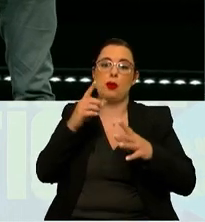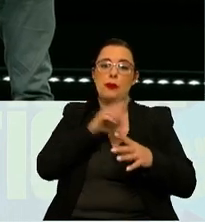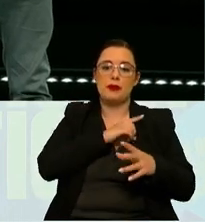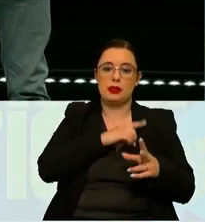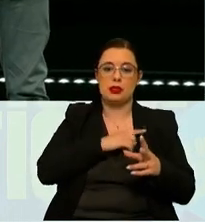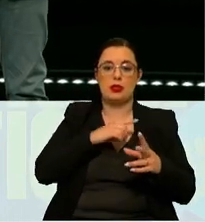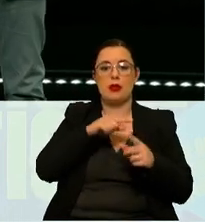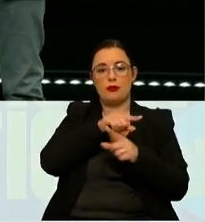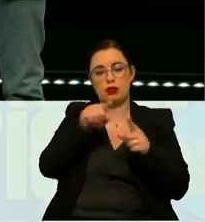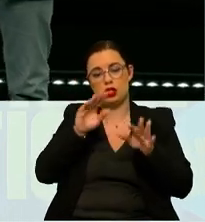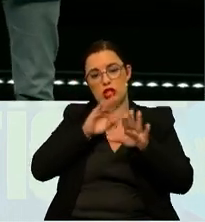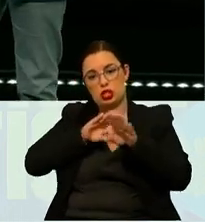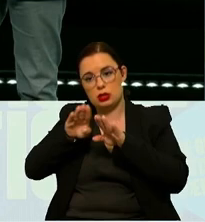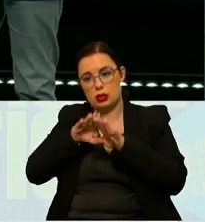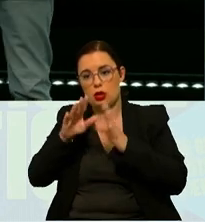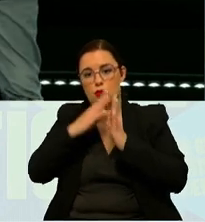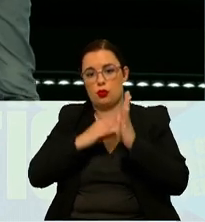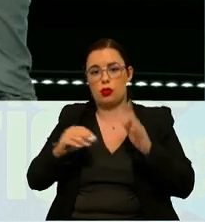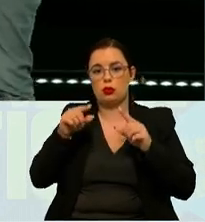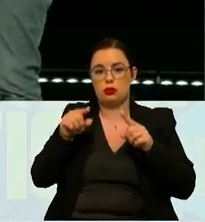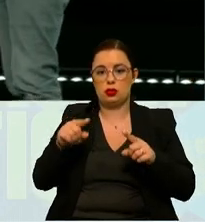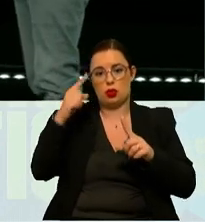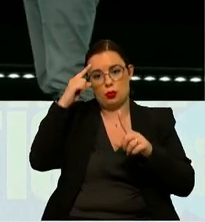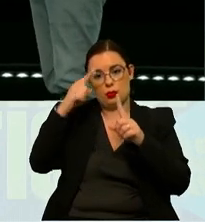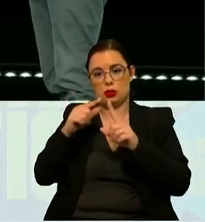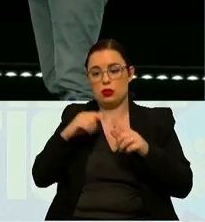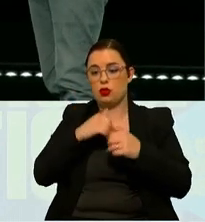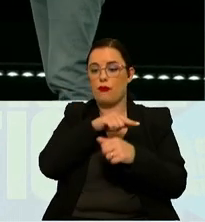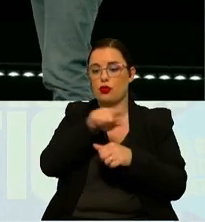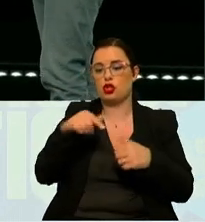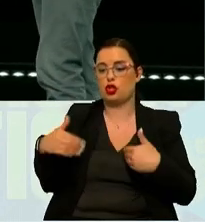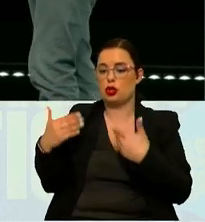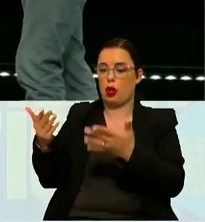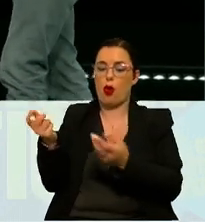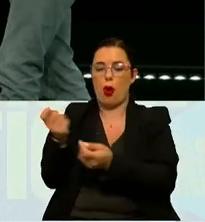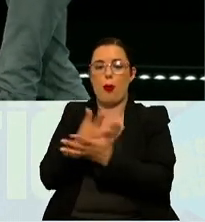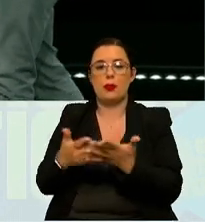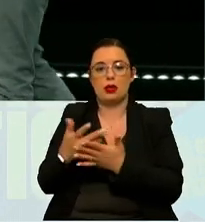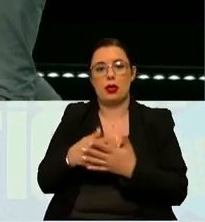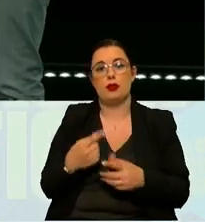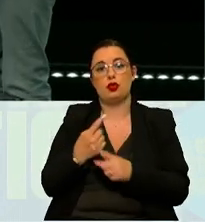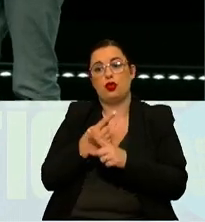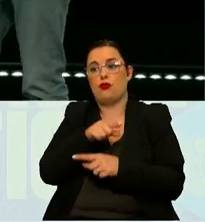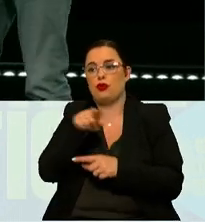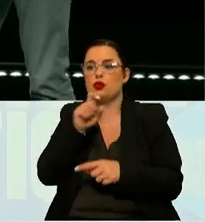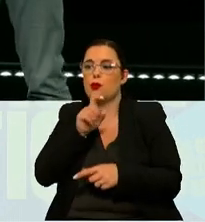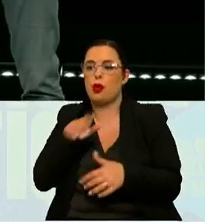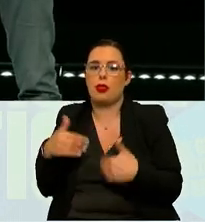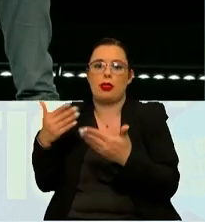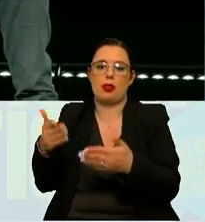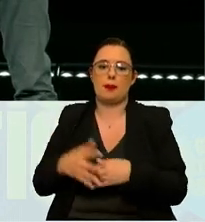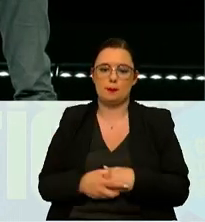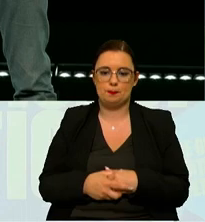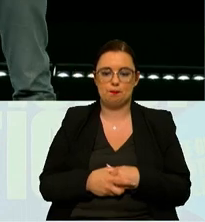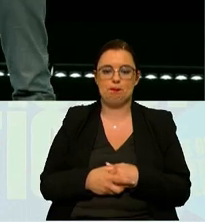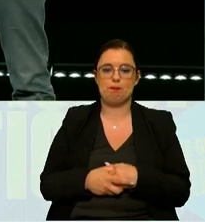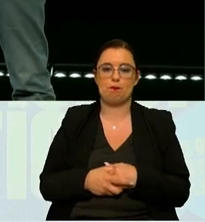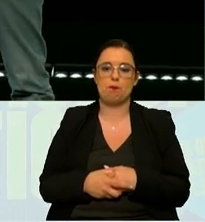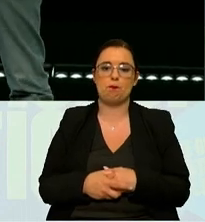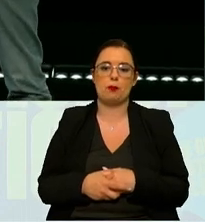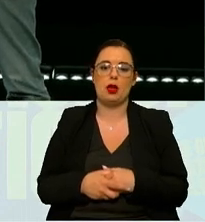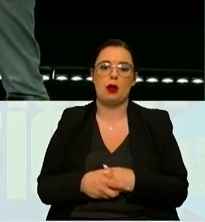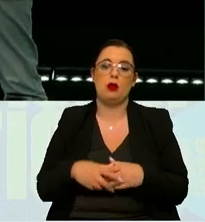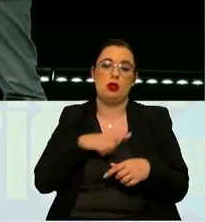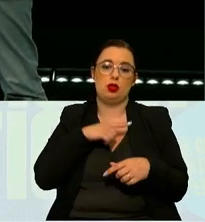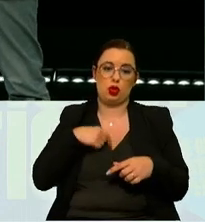of the way you're training these models to make sure that what you offer to the market are responsible offerings. That we are not gambling